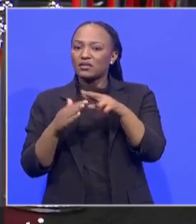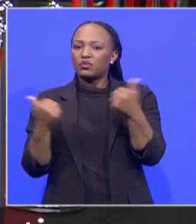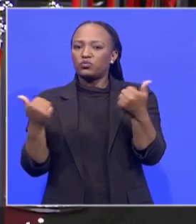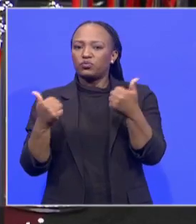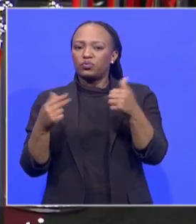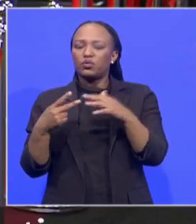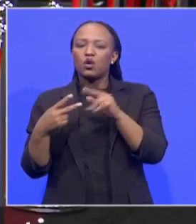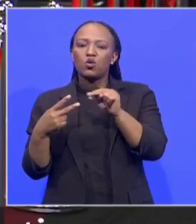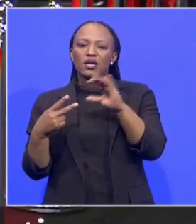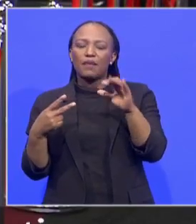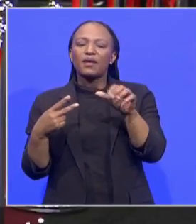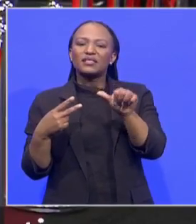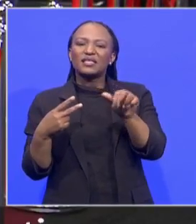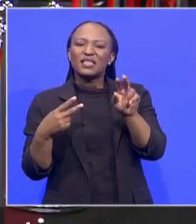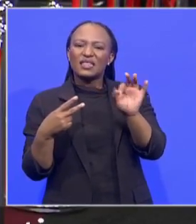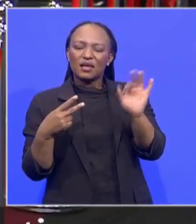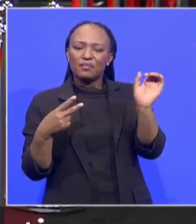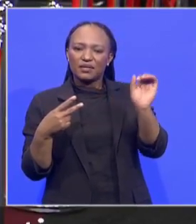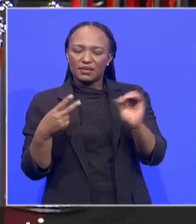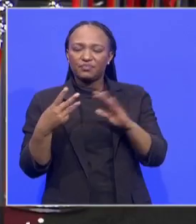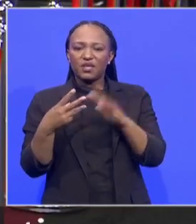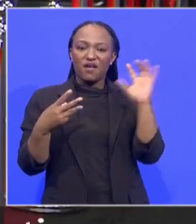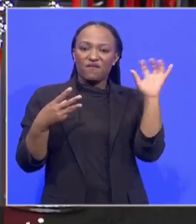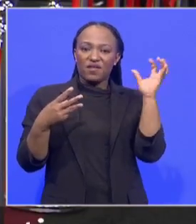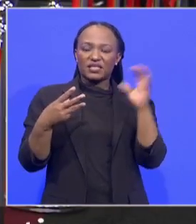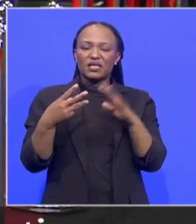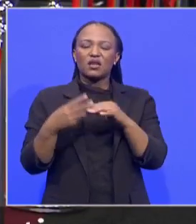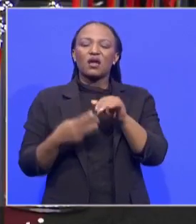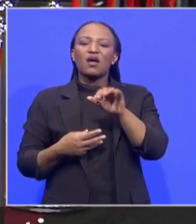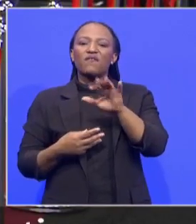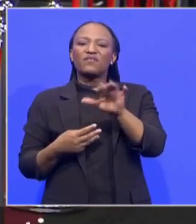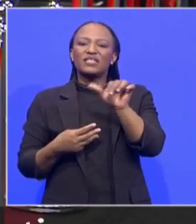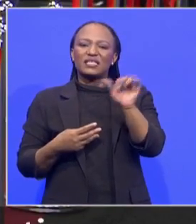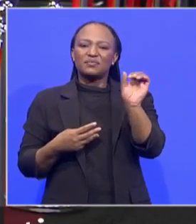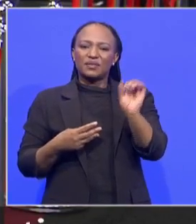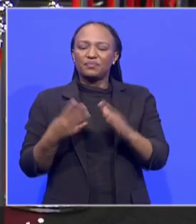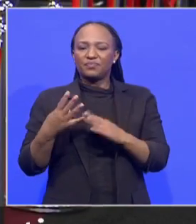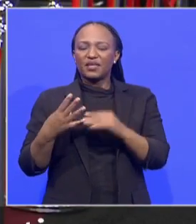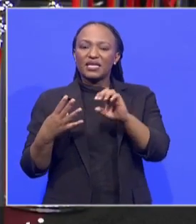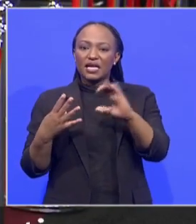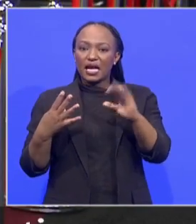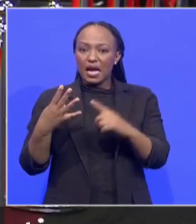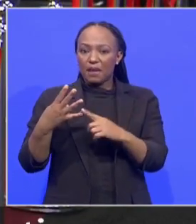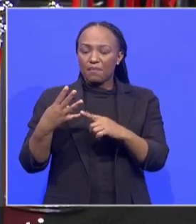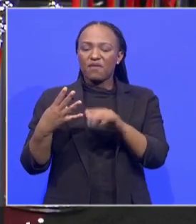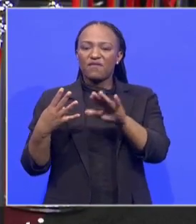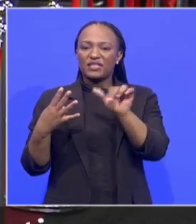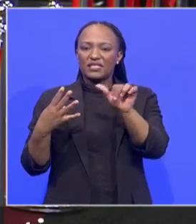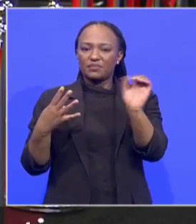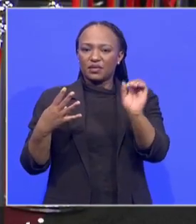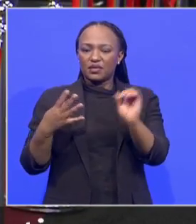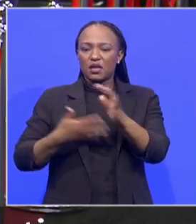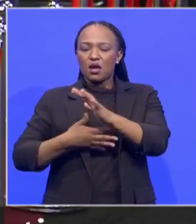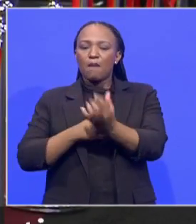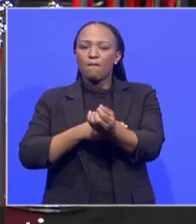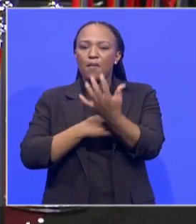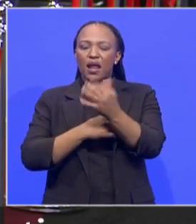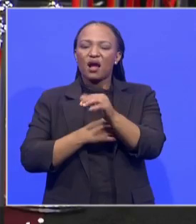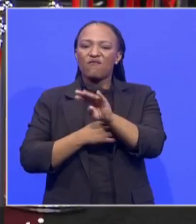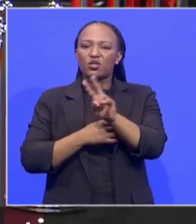at 63%, the Free State coming in at 56%, Eastern Cape 58%, Mpumalanga 42%,